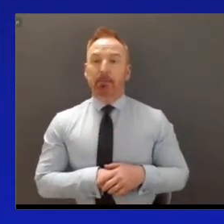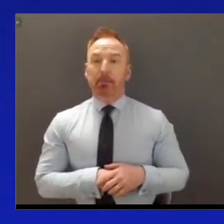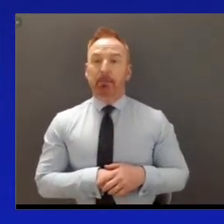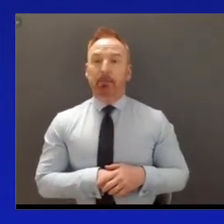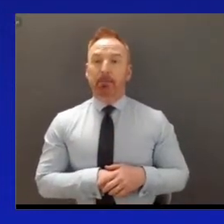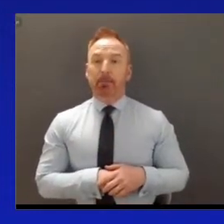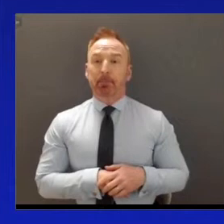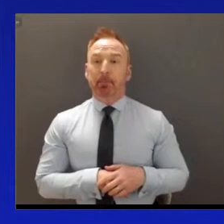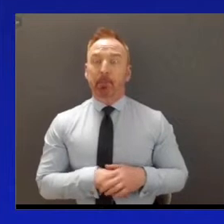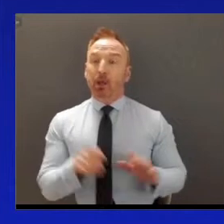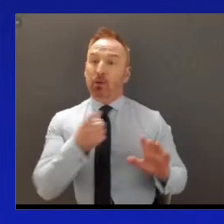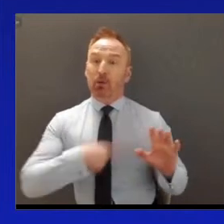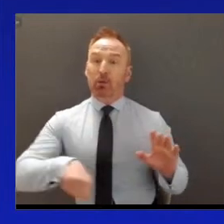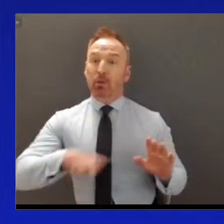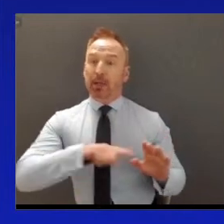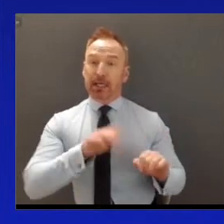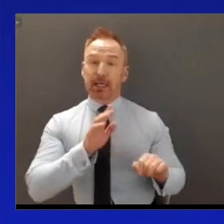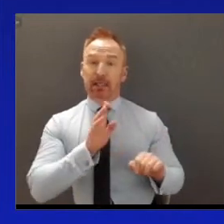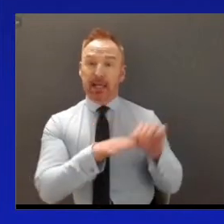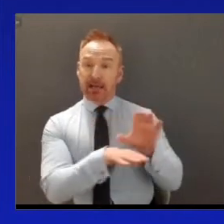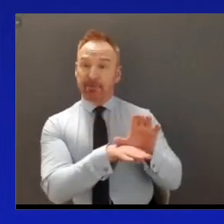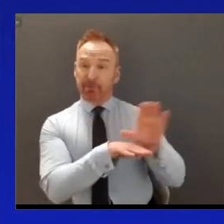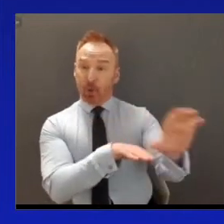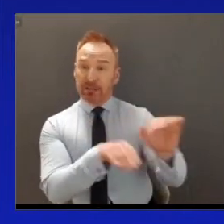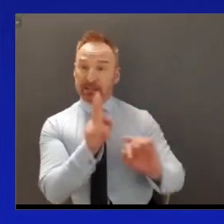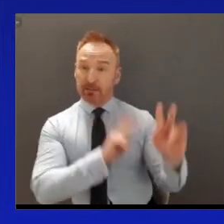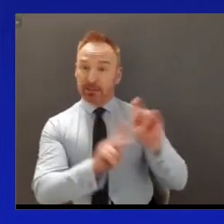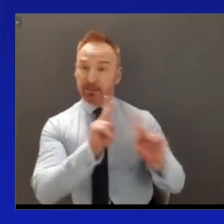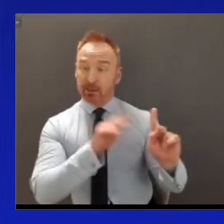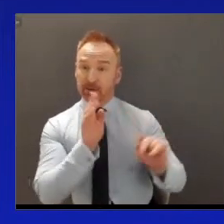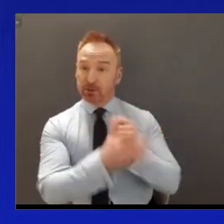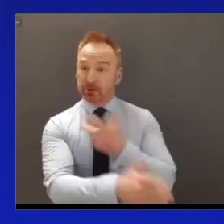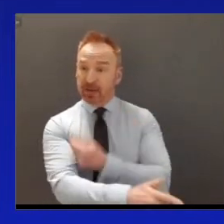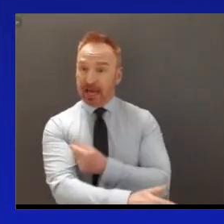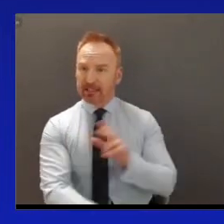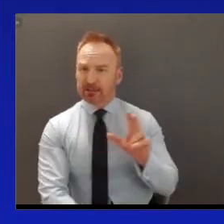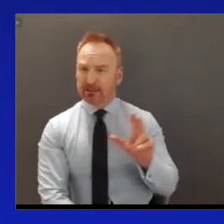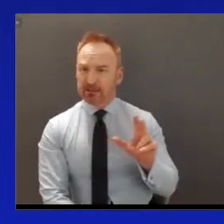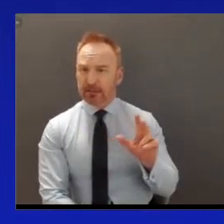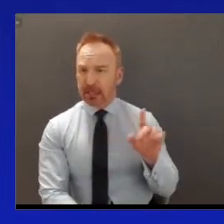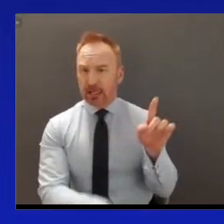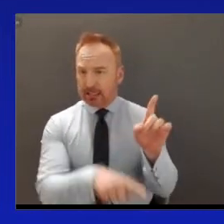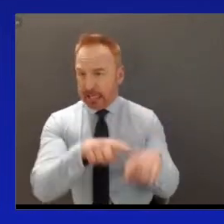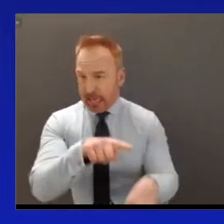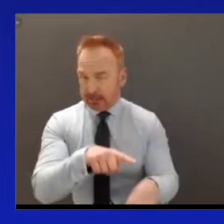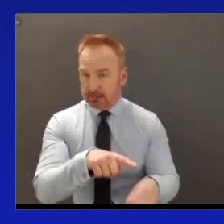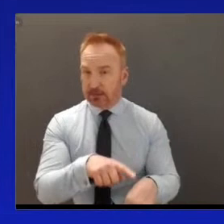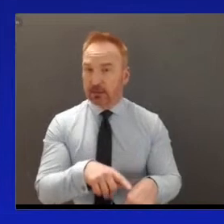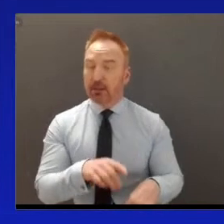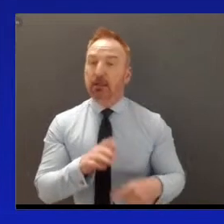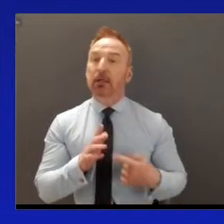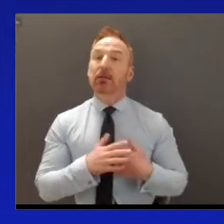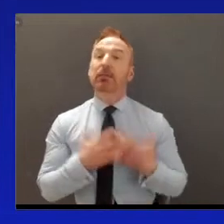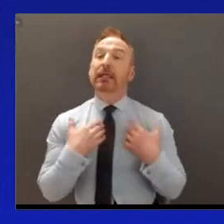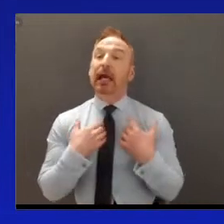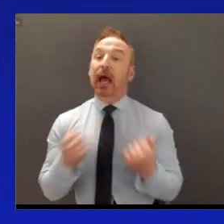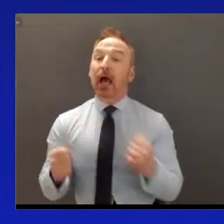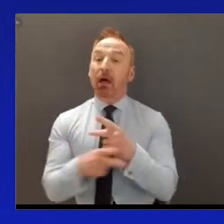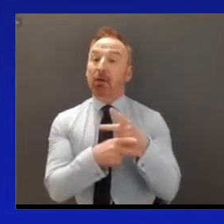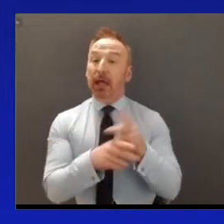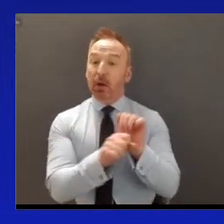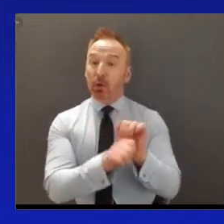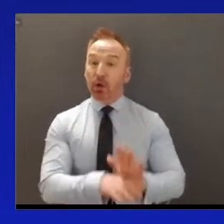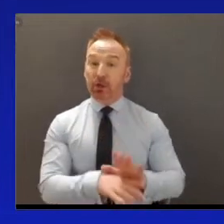be vaccinated. It is voluntary. There's a whole bunch of charter issues, and that includes healthcare workers too. I mean, it's something that